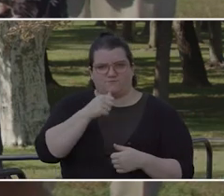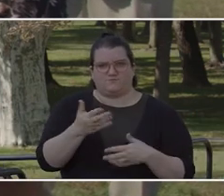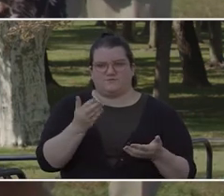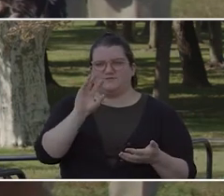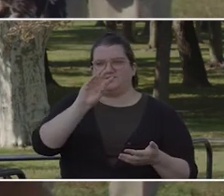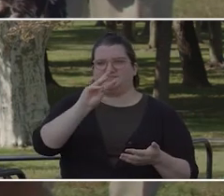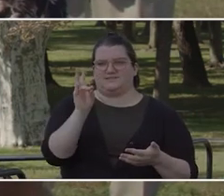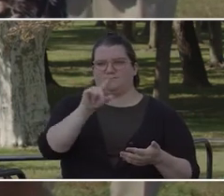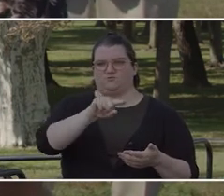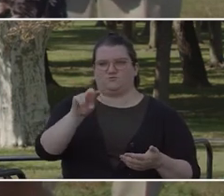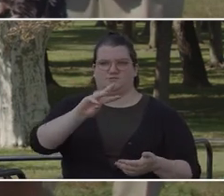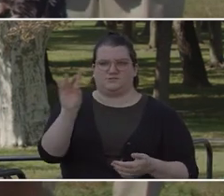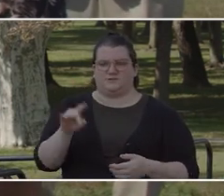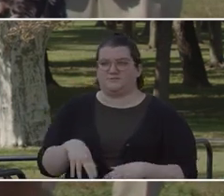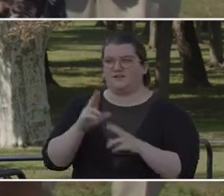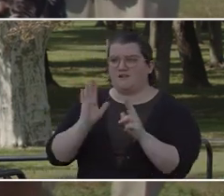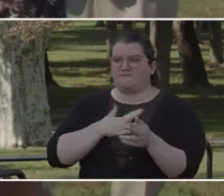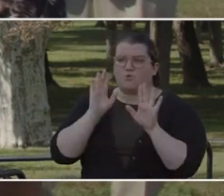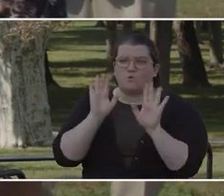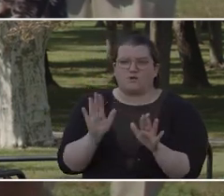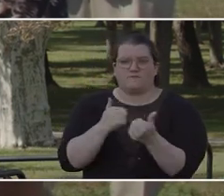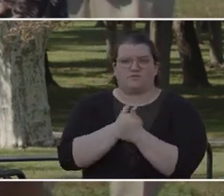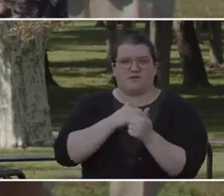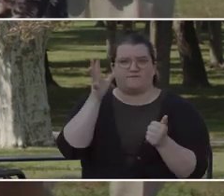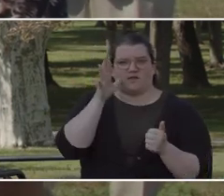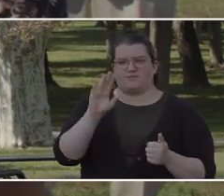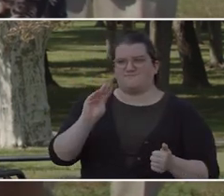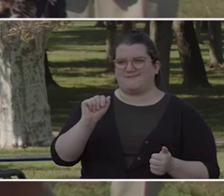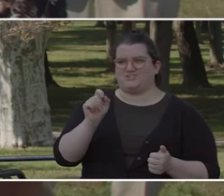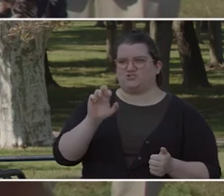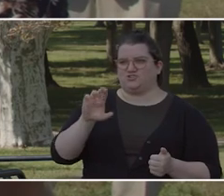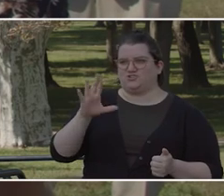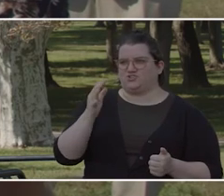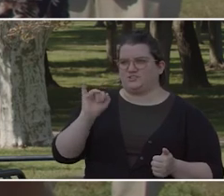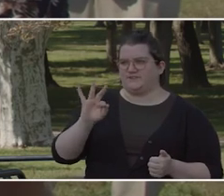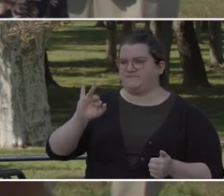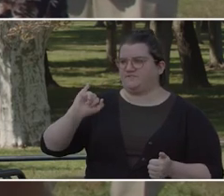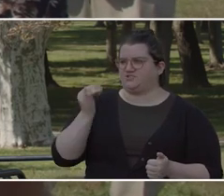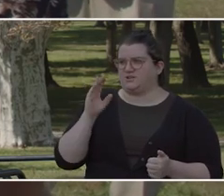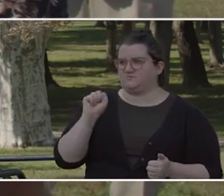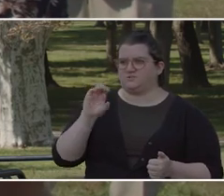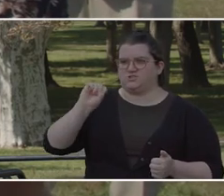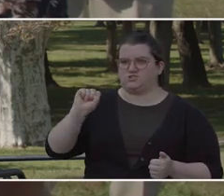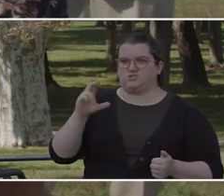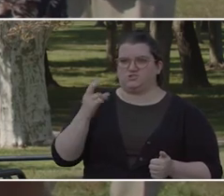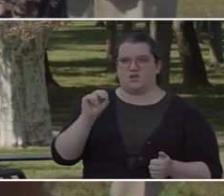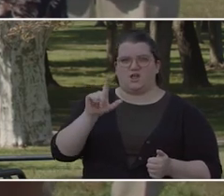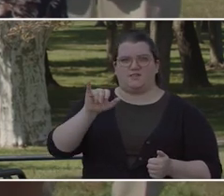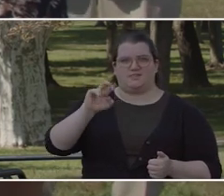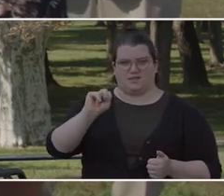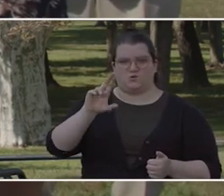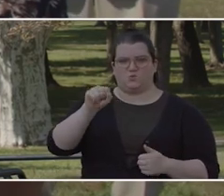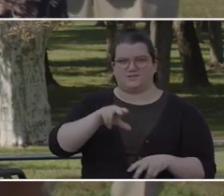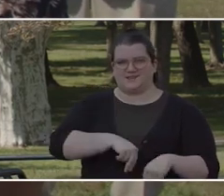In honor of our wonderful, loving father, Master Chief James Shallen, United States Navy,